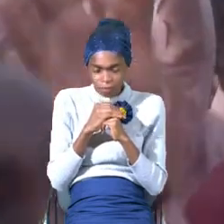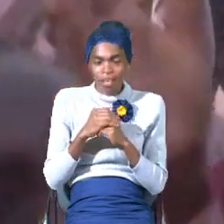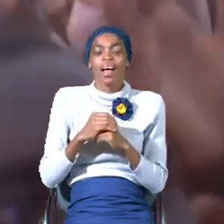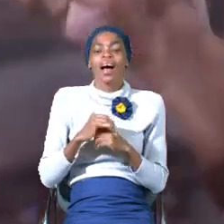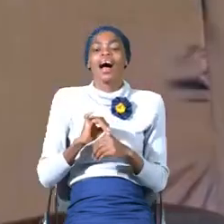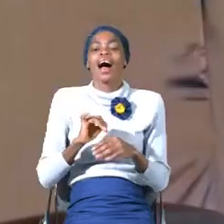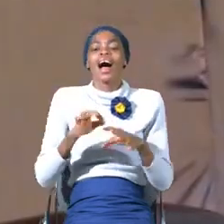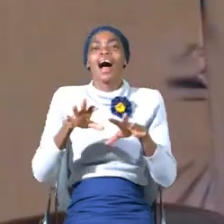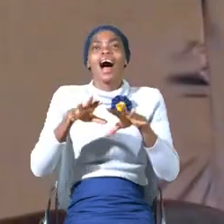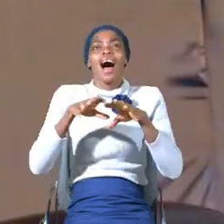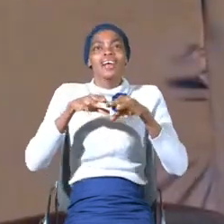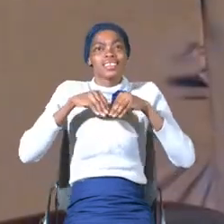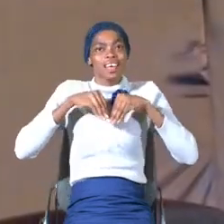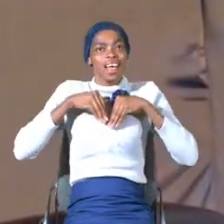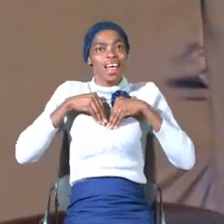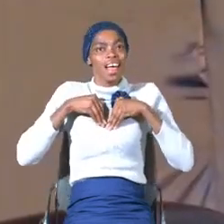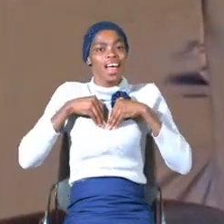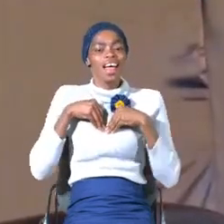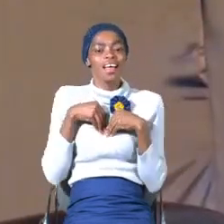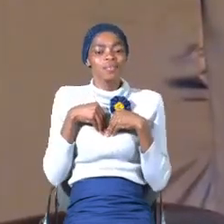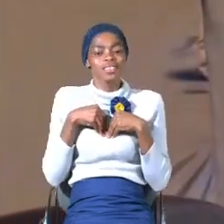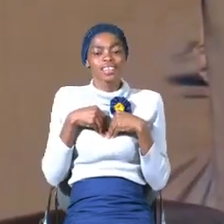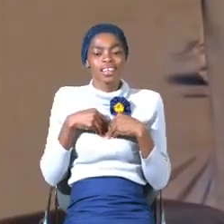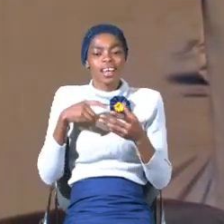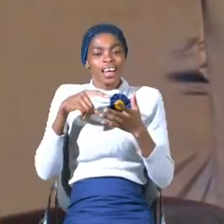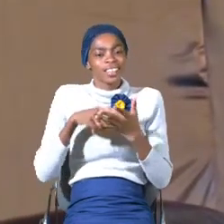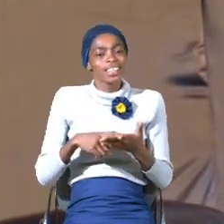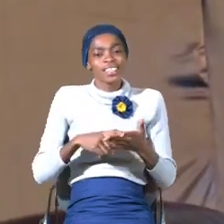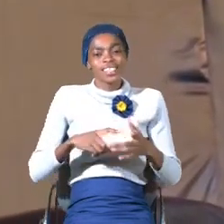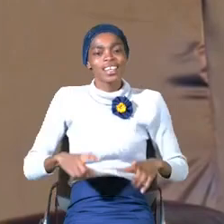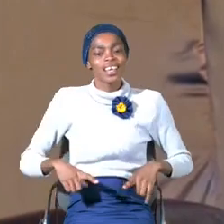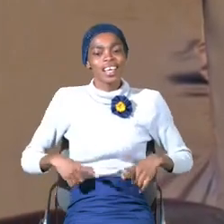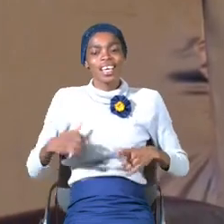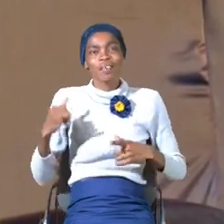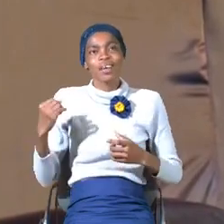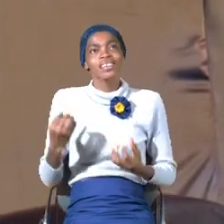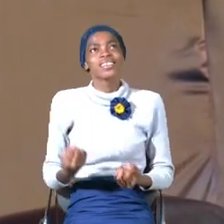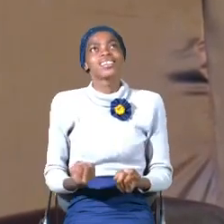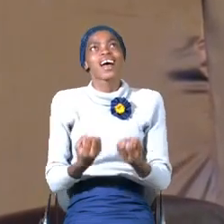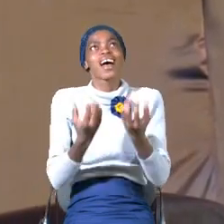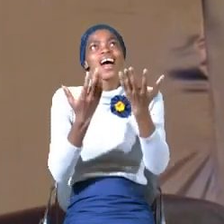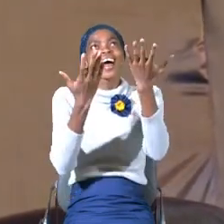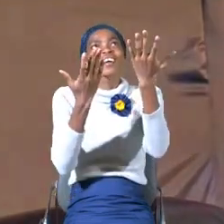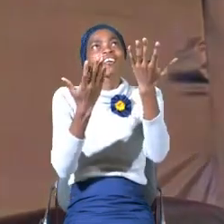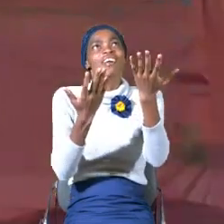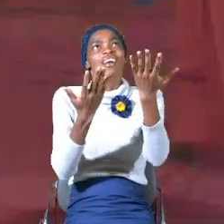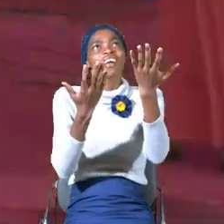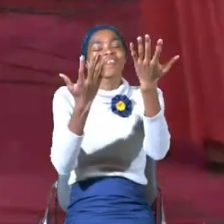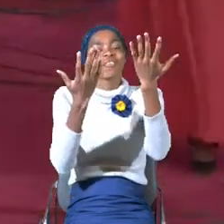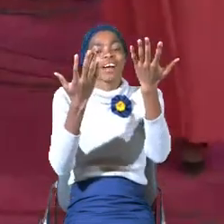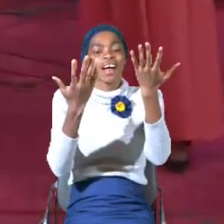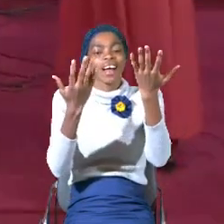Jesus, accept this living.